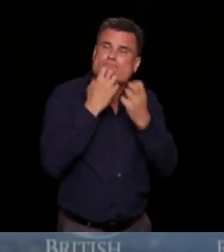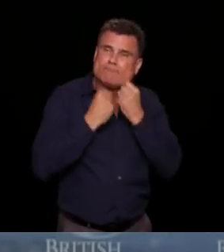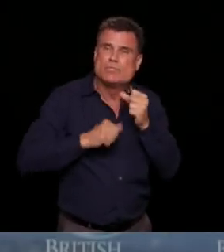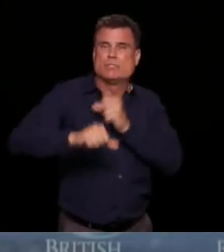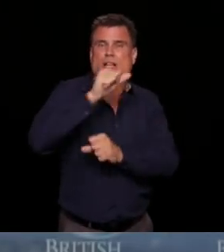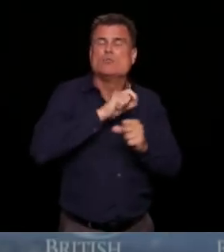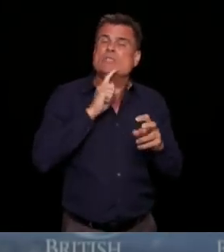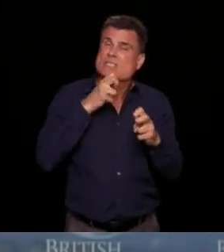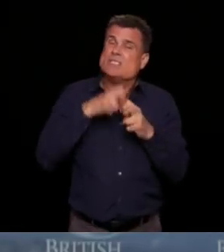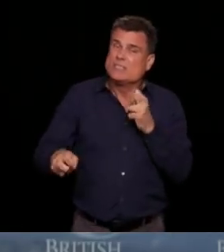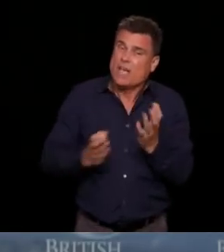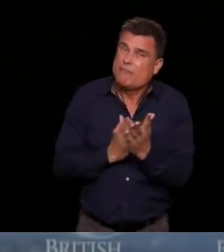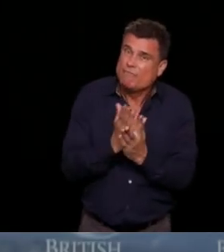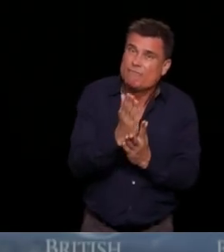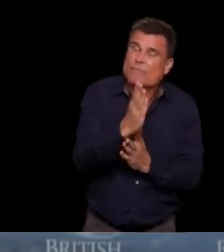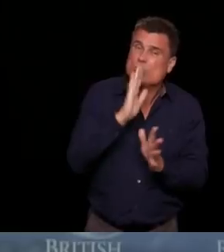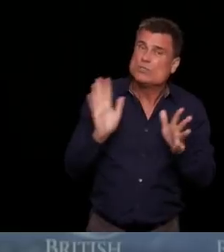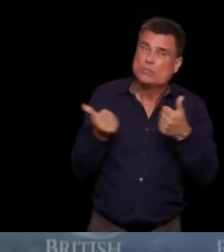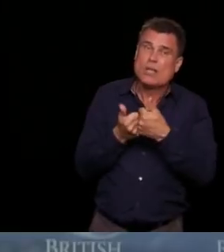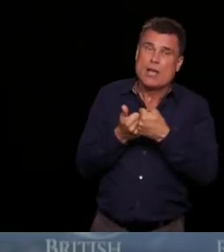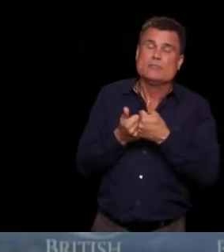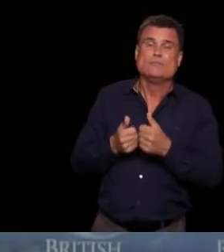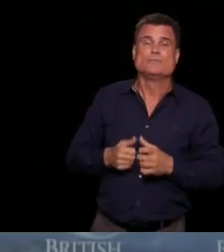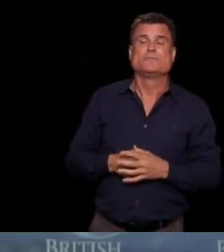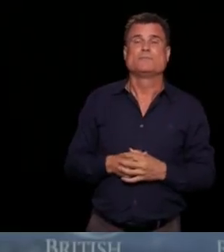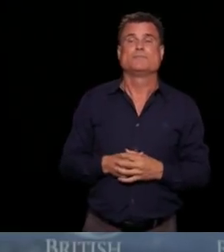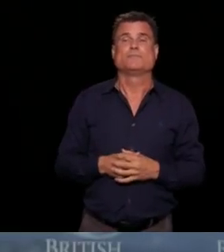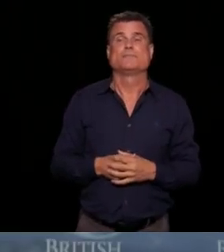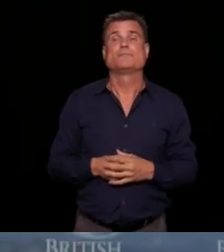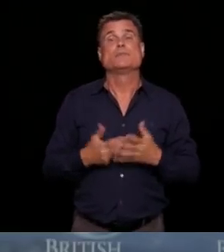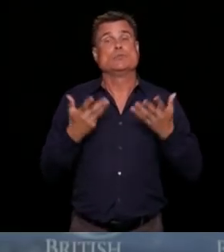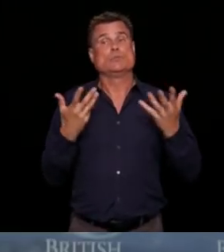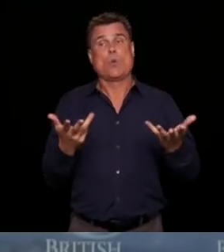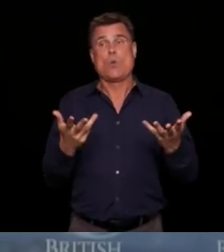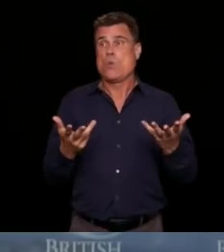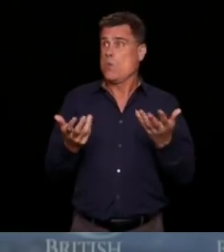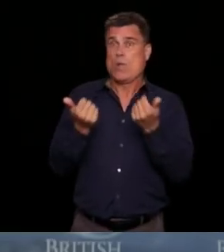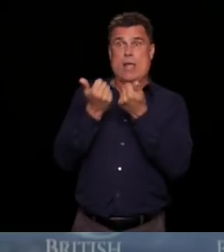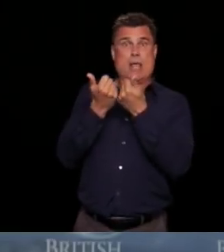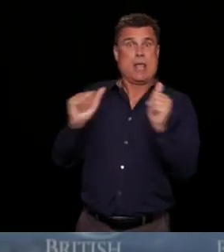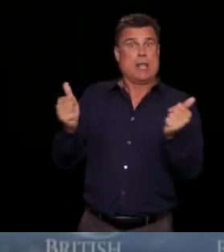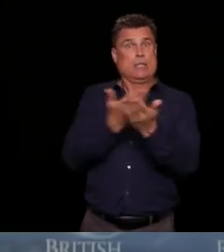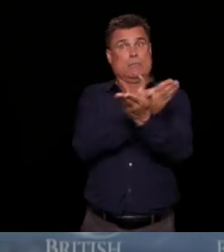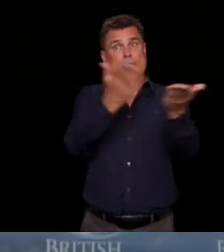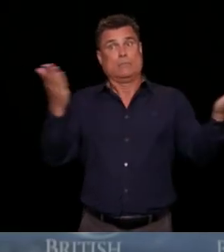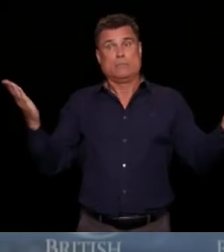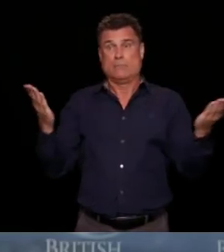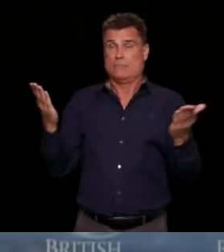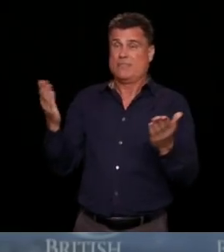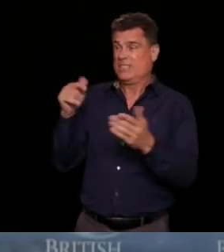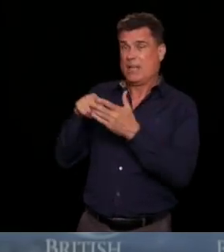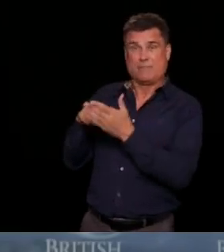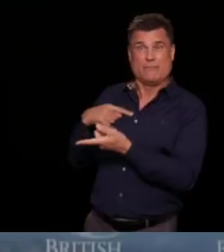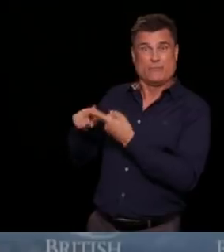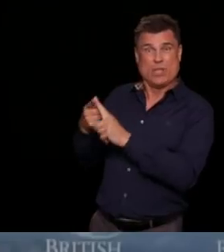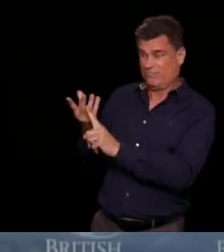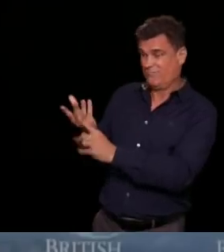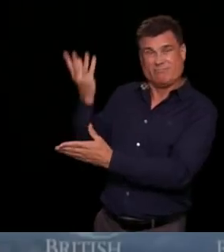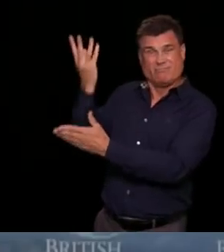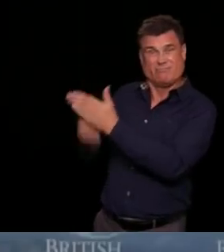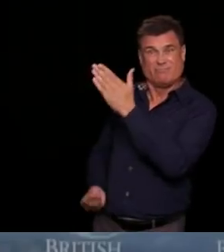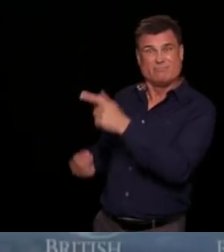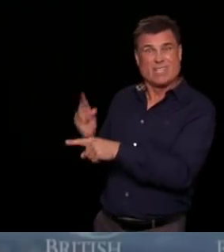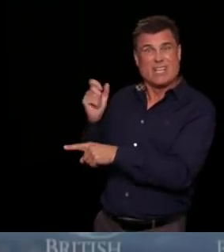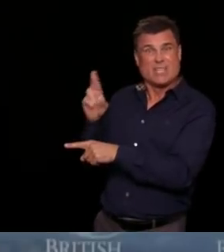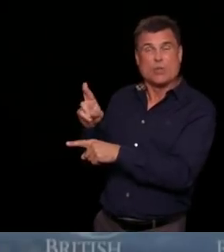challenging times and difficult times. We, like all of those who have lost friends and family in these times, we